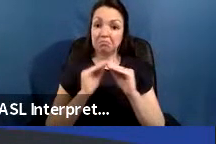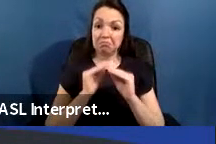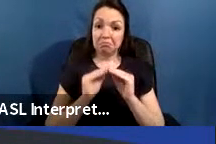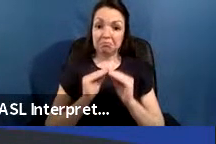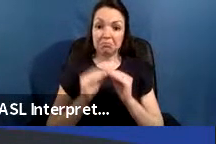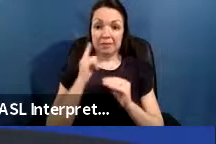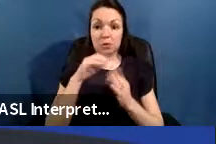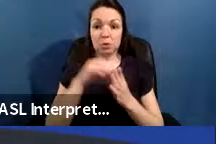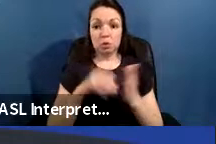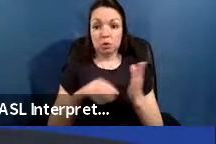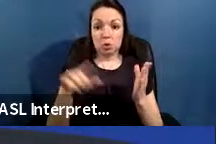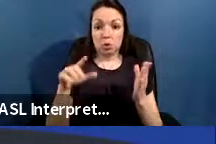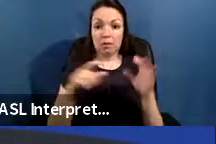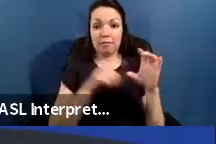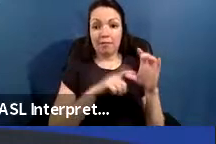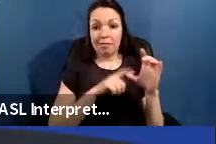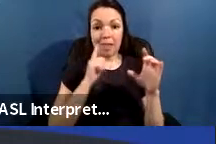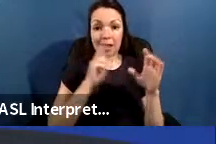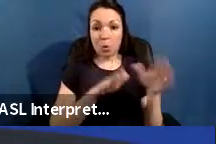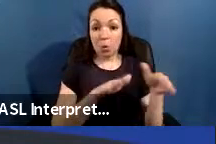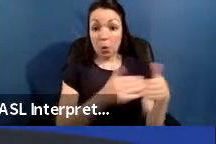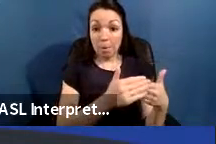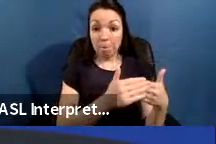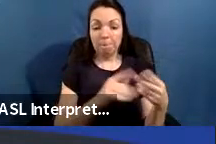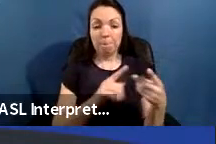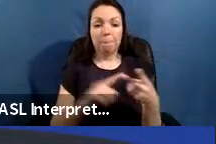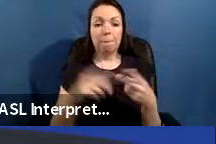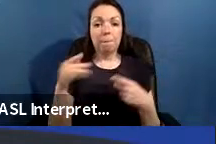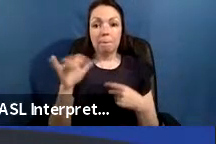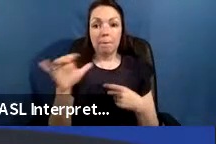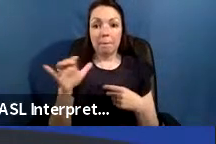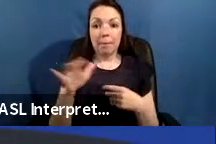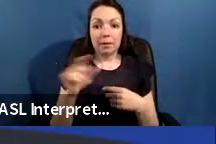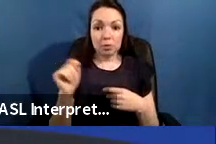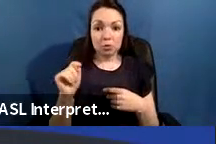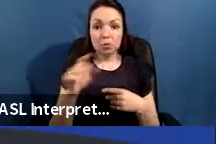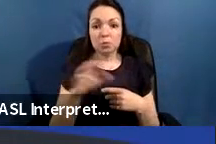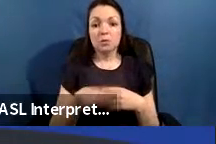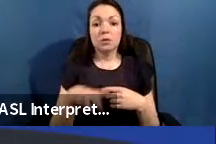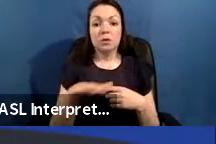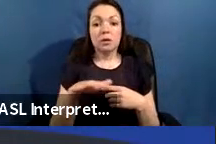locker rooms and public restrooms, existing running tracks and athletic fields,